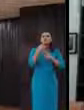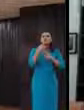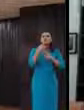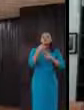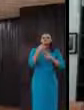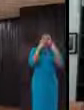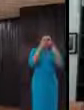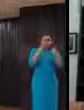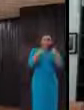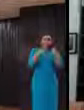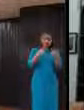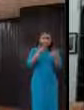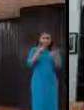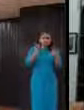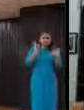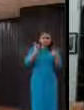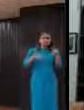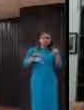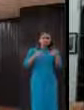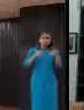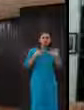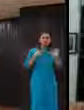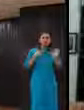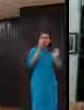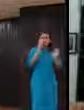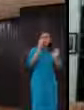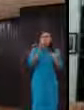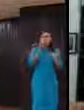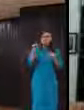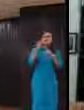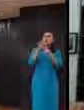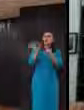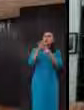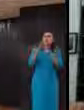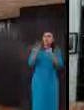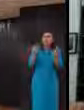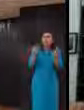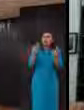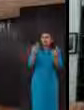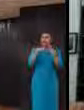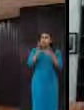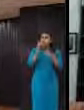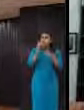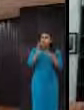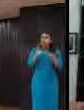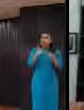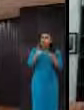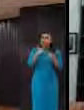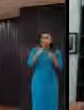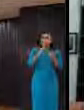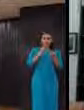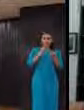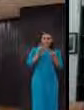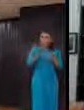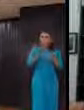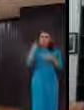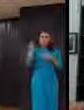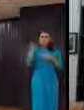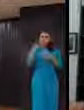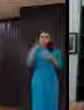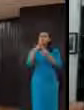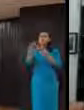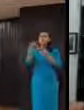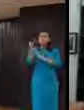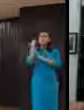see, frankly, any unconstitutionality in what they did. See, because I'll tell you what, when you talk of two hands clapping,